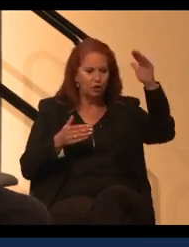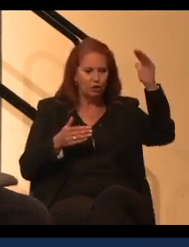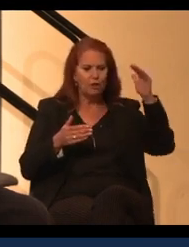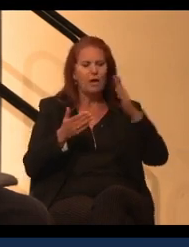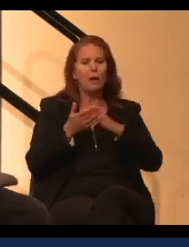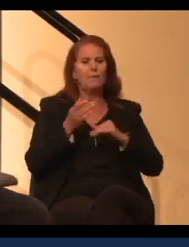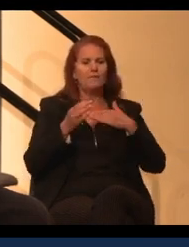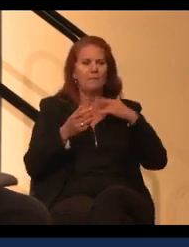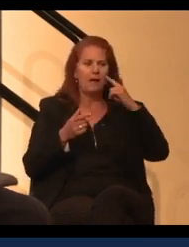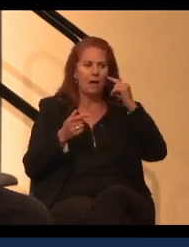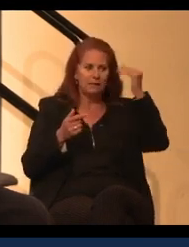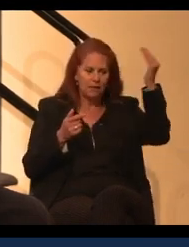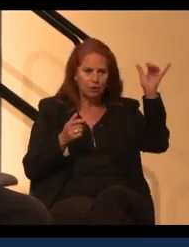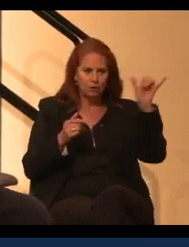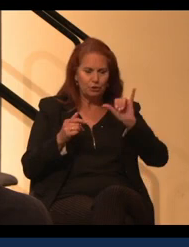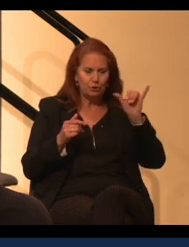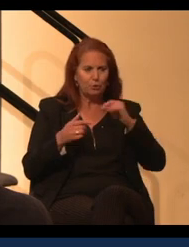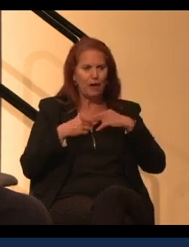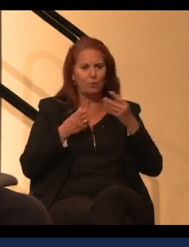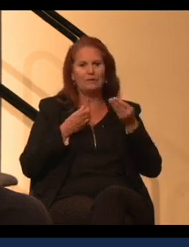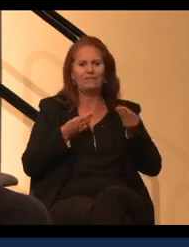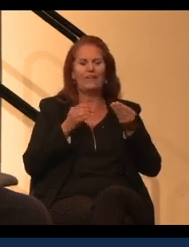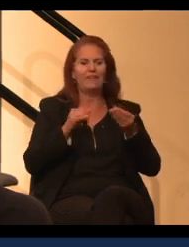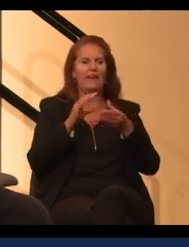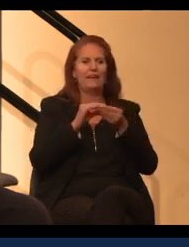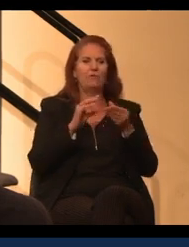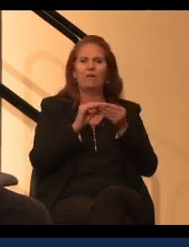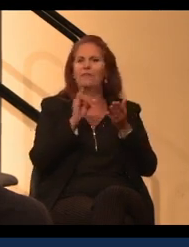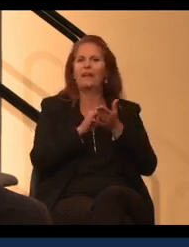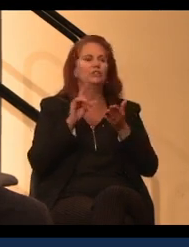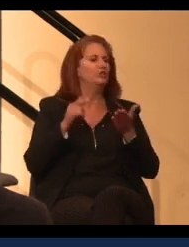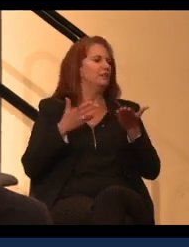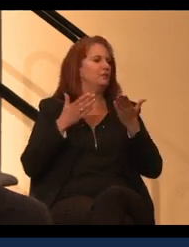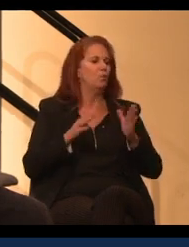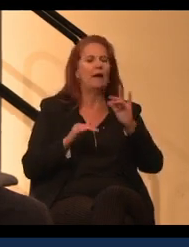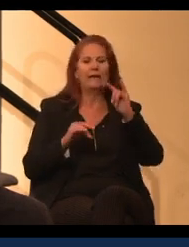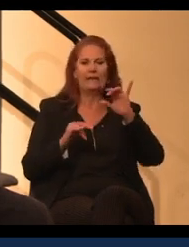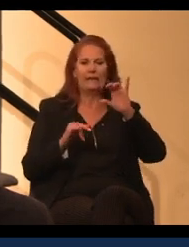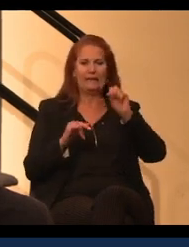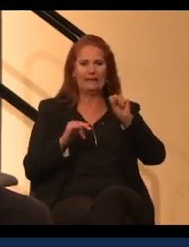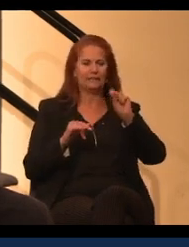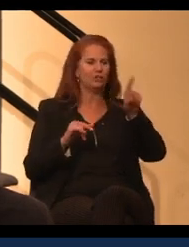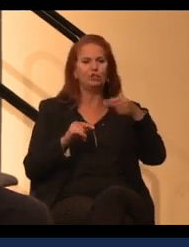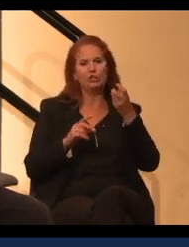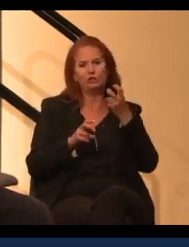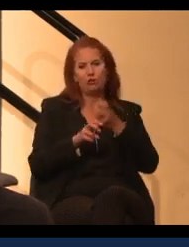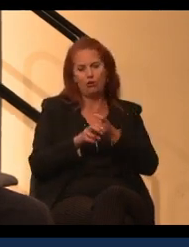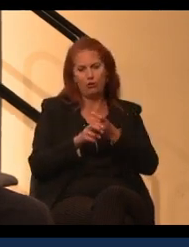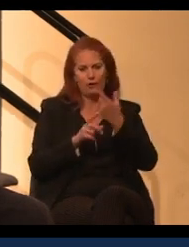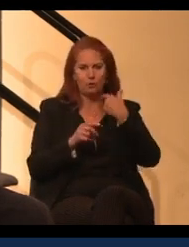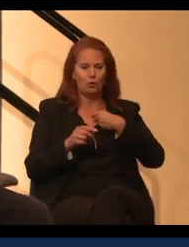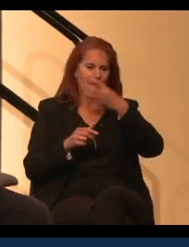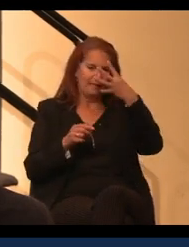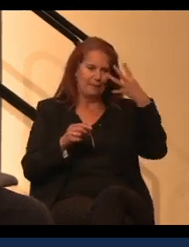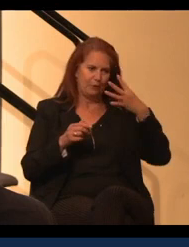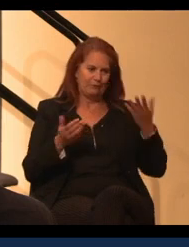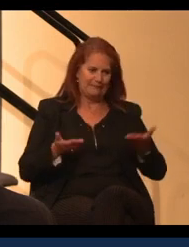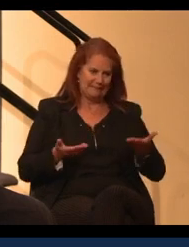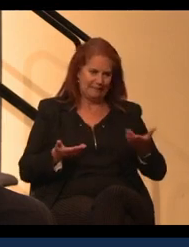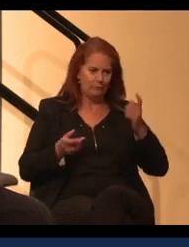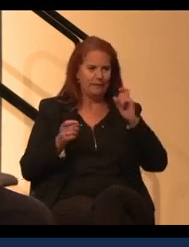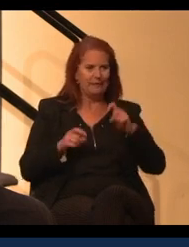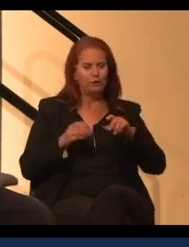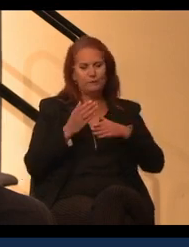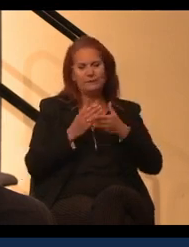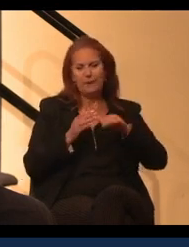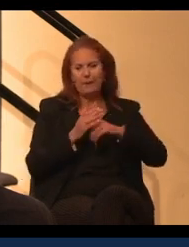part of my adulthood, I was fed this narrative, well, that's just the way it is. It's just hard because we're immigrants here, and we need to